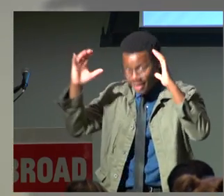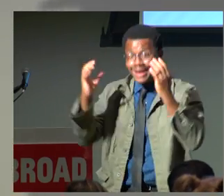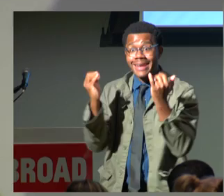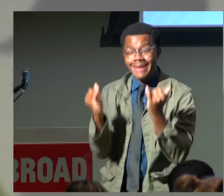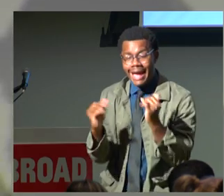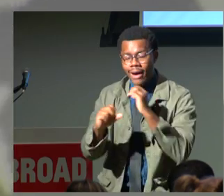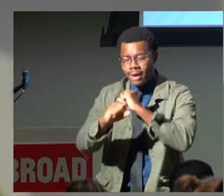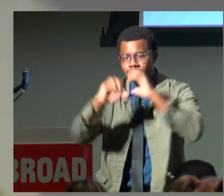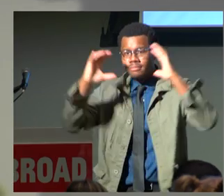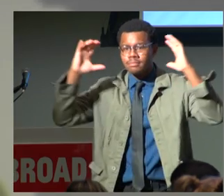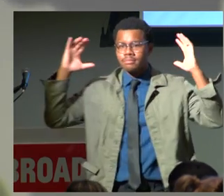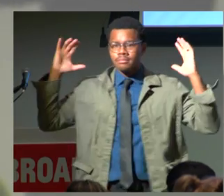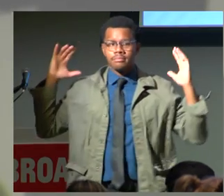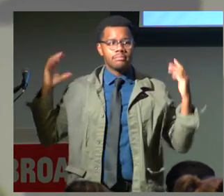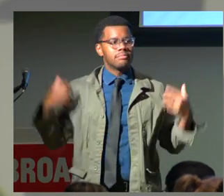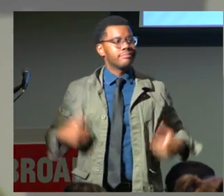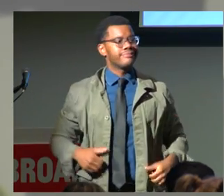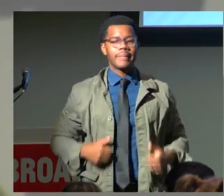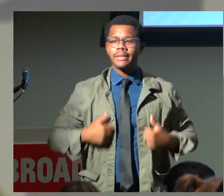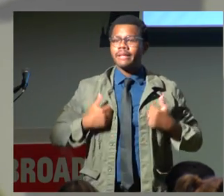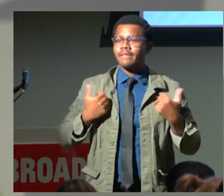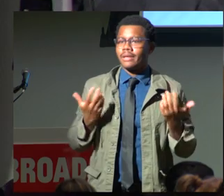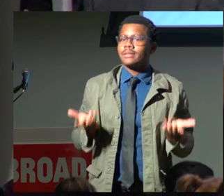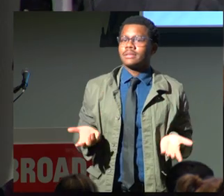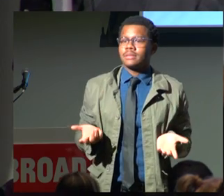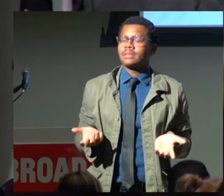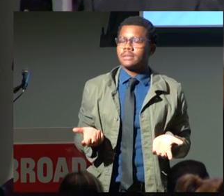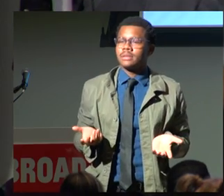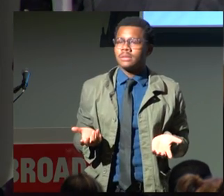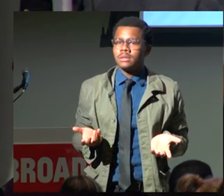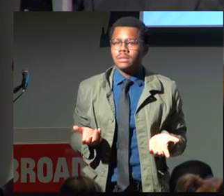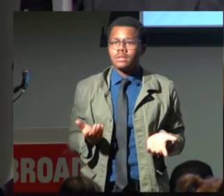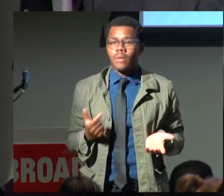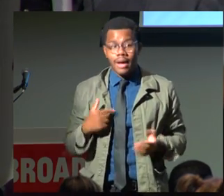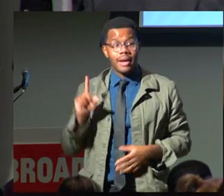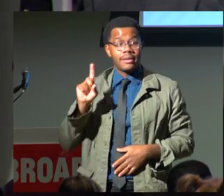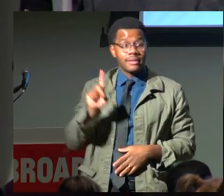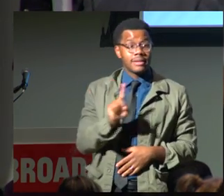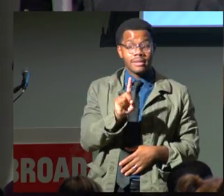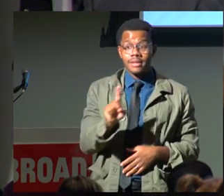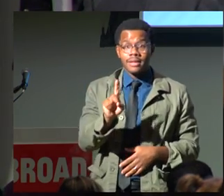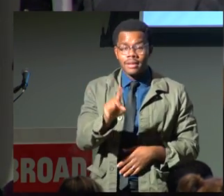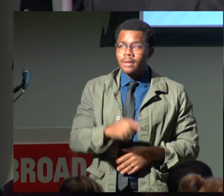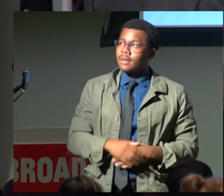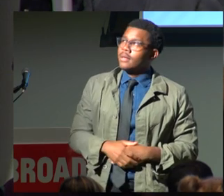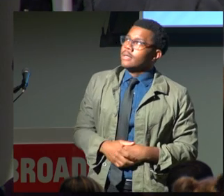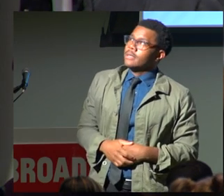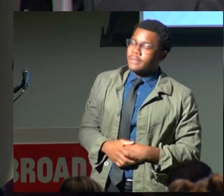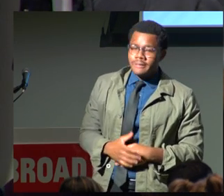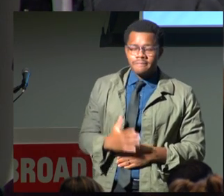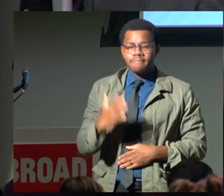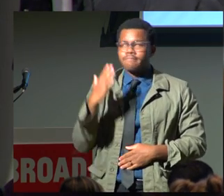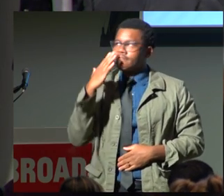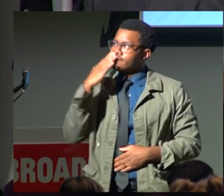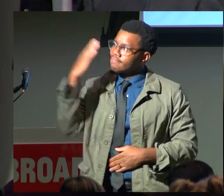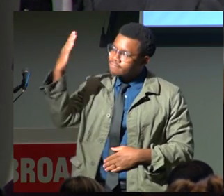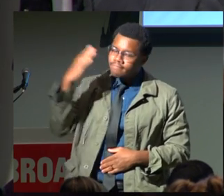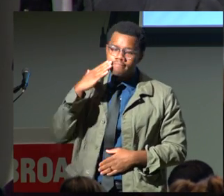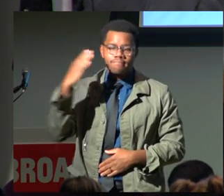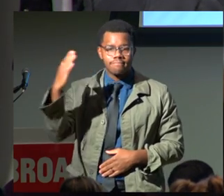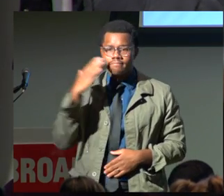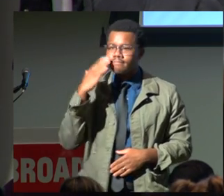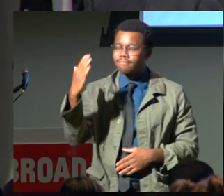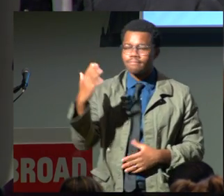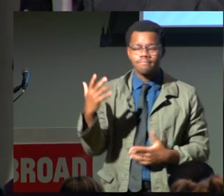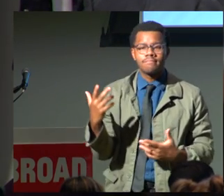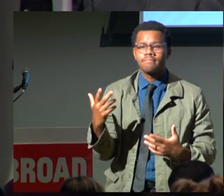God. Thank you. It didn't have to work out this way. This could have ended in a very different way. I was, most people are